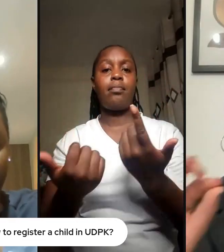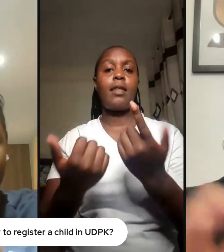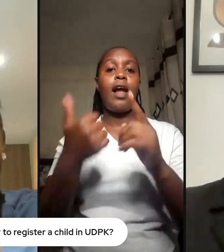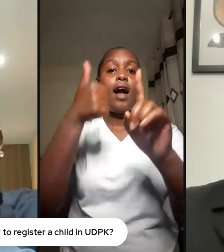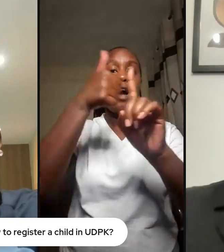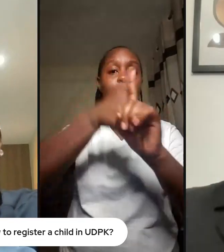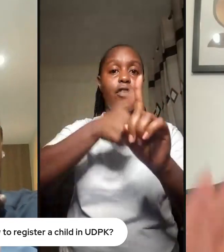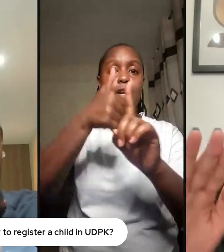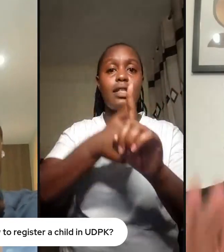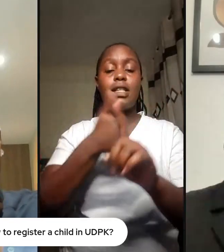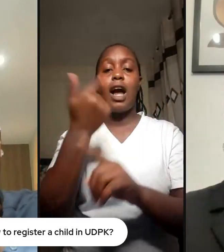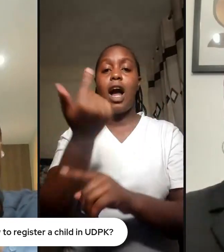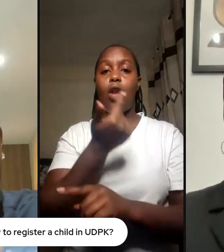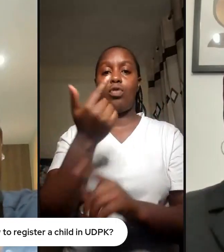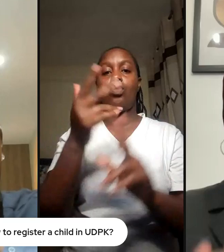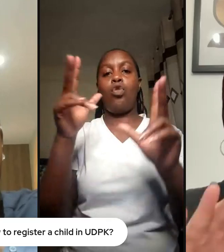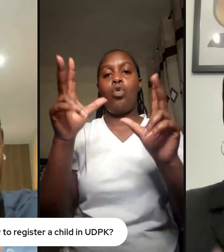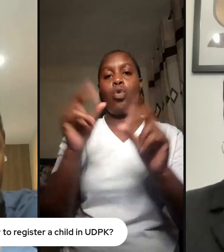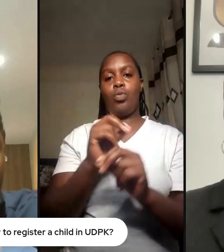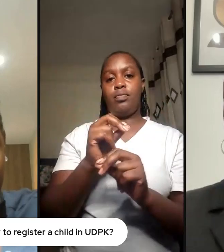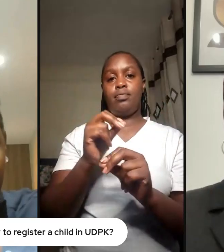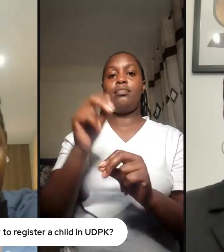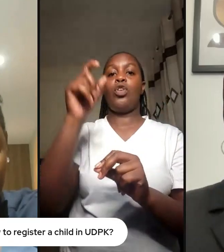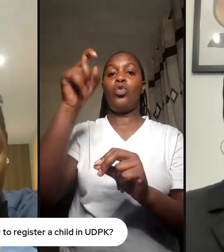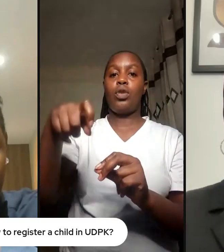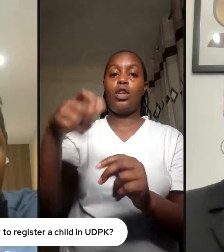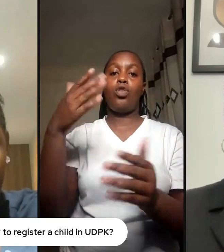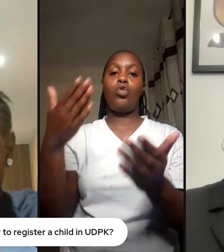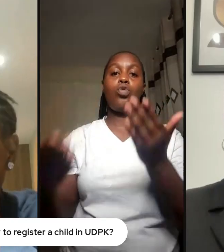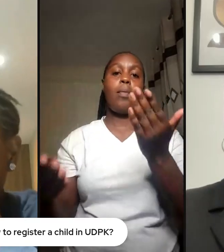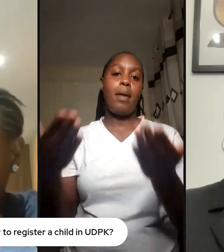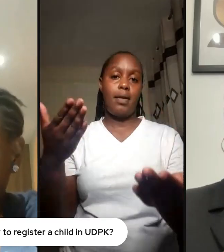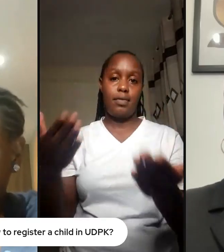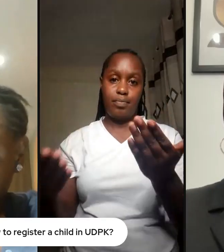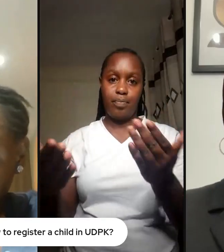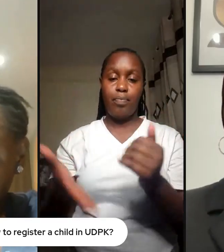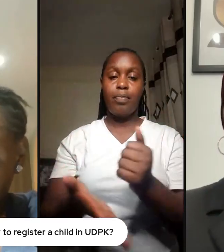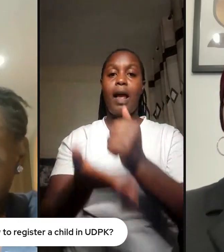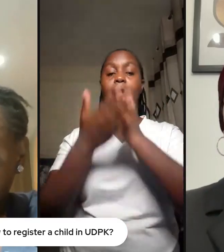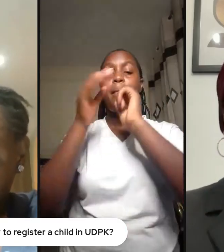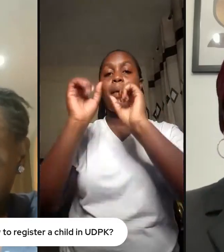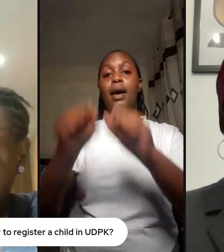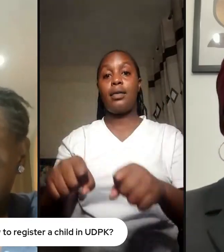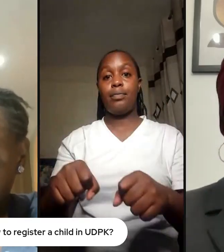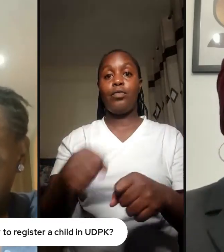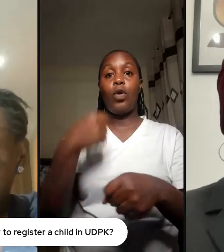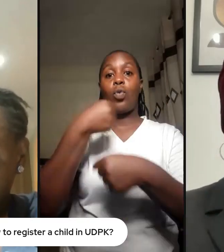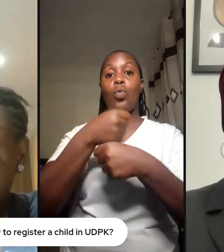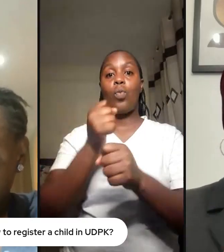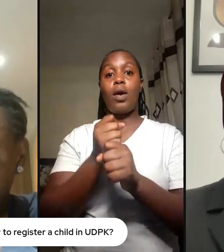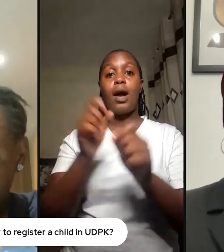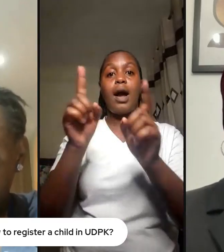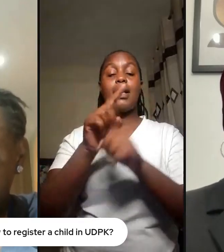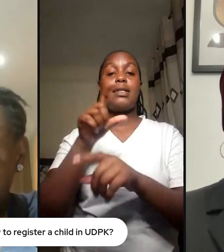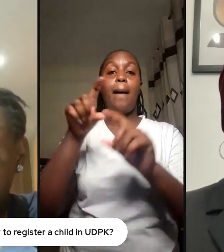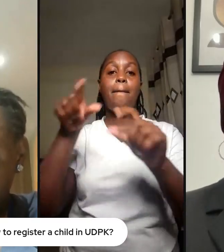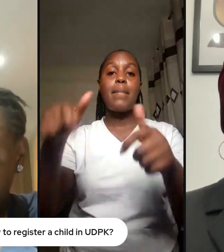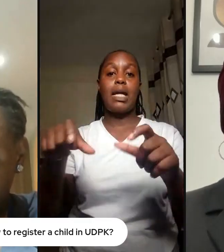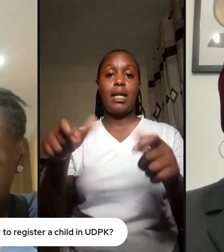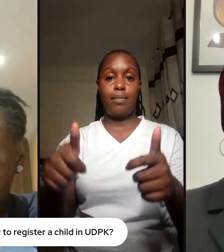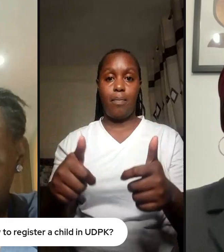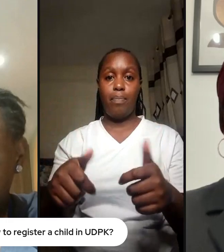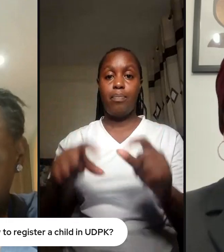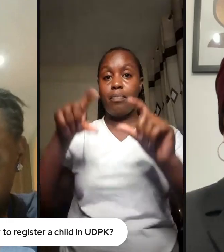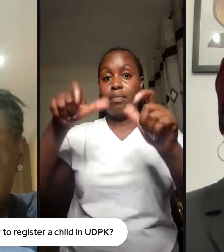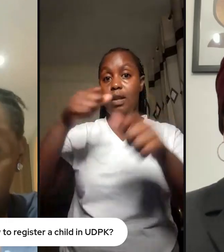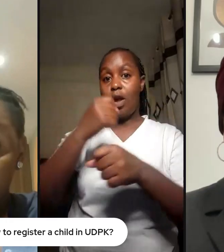alone. Balance the content. That will help you be able to act as a media. What does the media do? The media